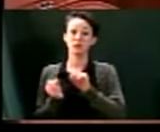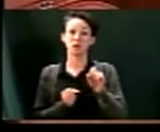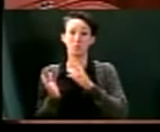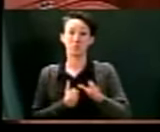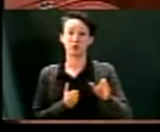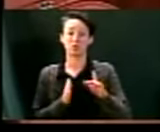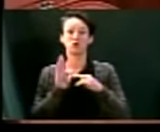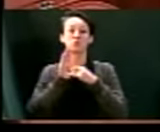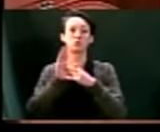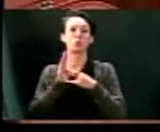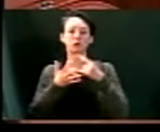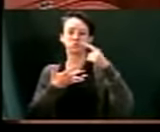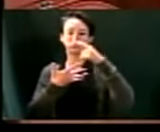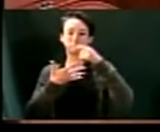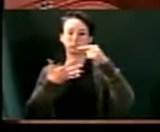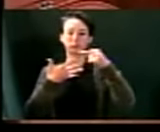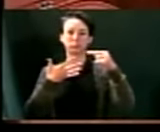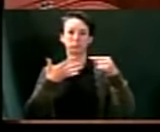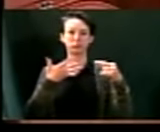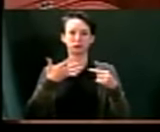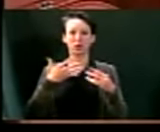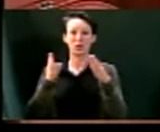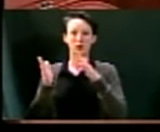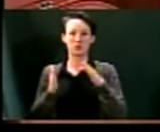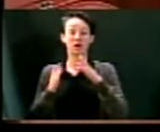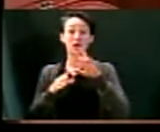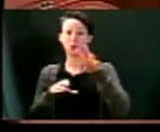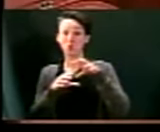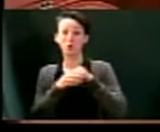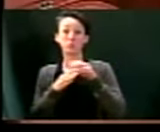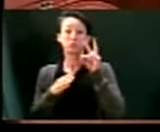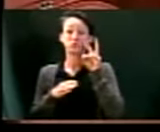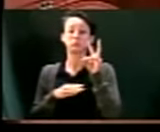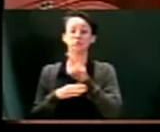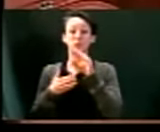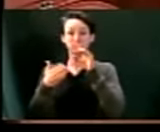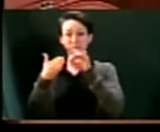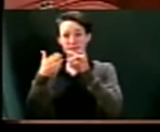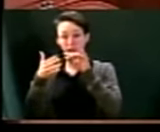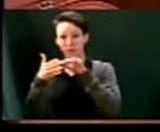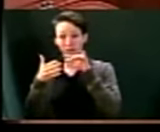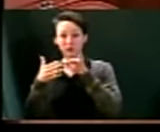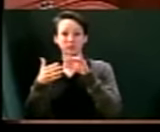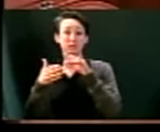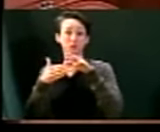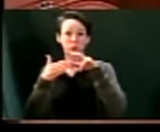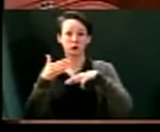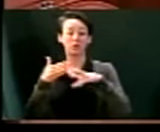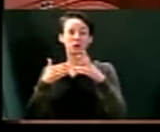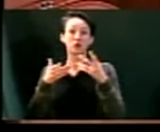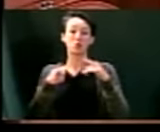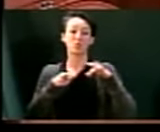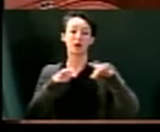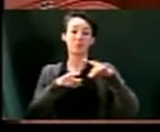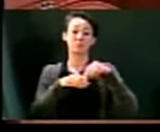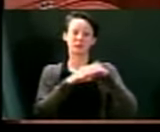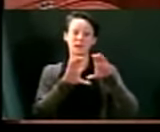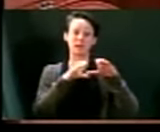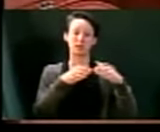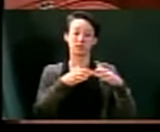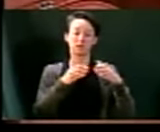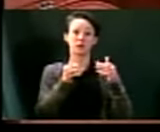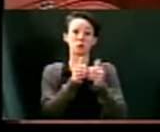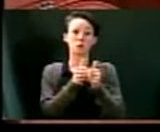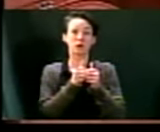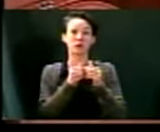taken and that the plan includes looking at studies and results of what happens in classes with